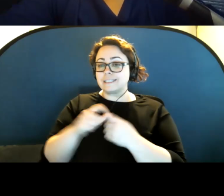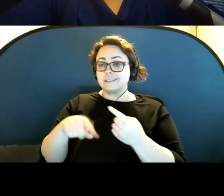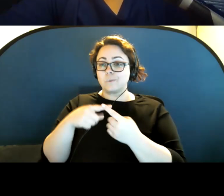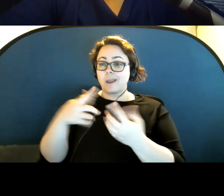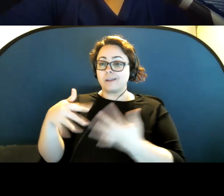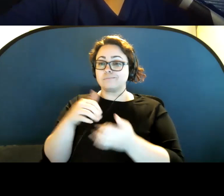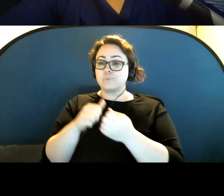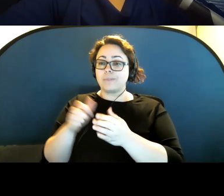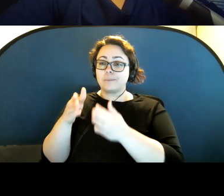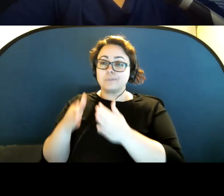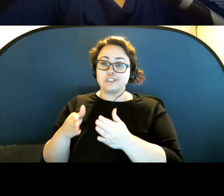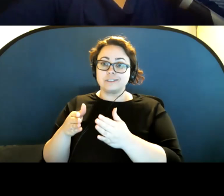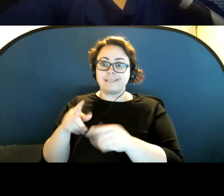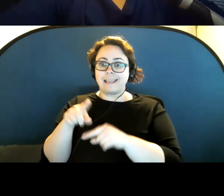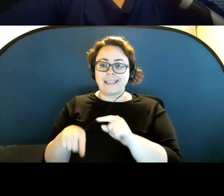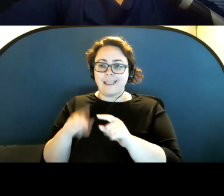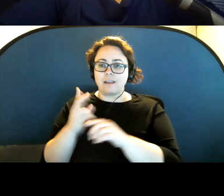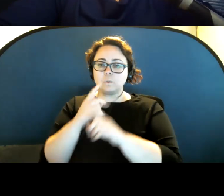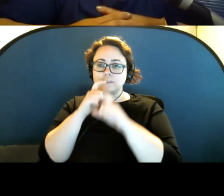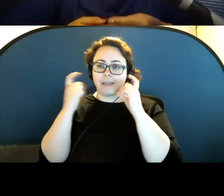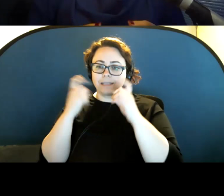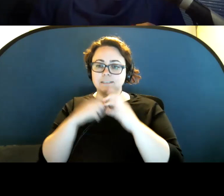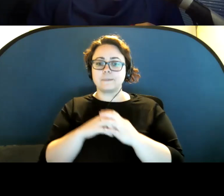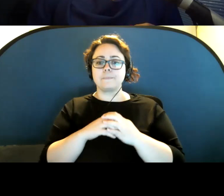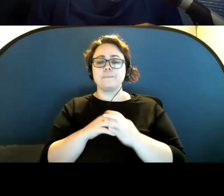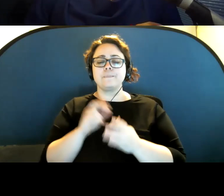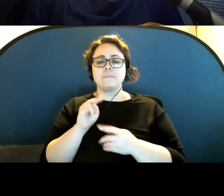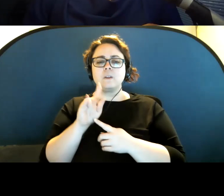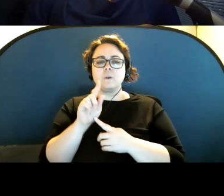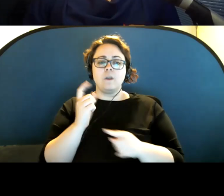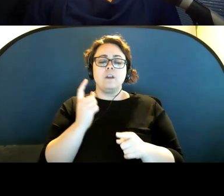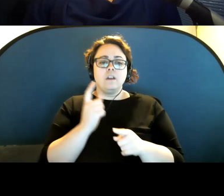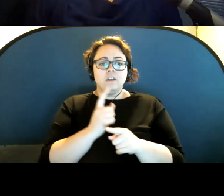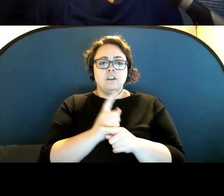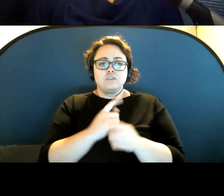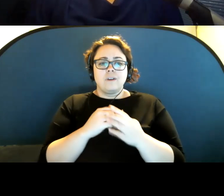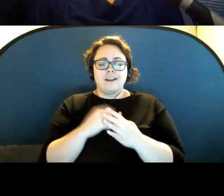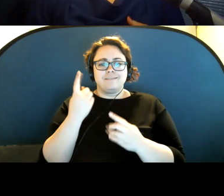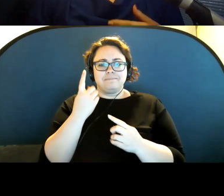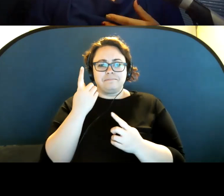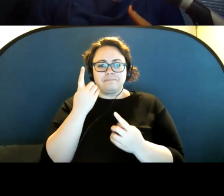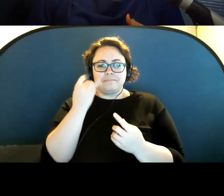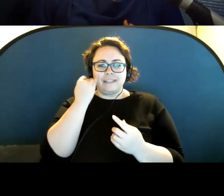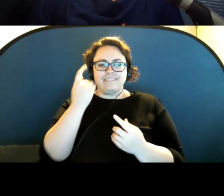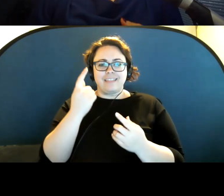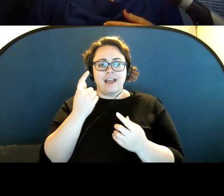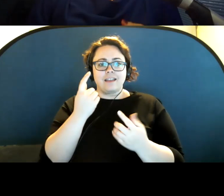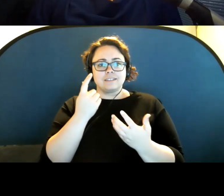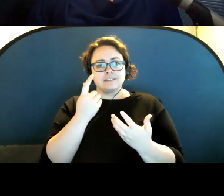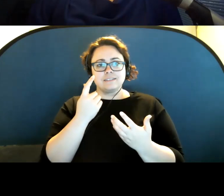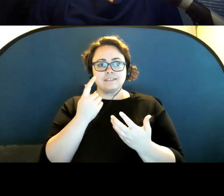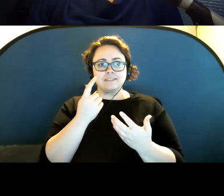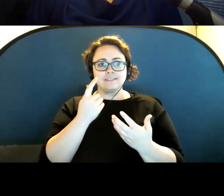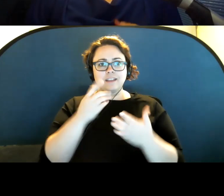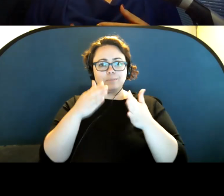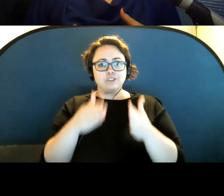It's a hard one. And I wonder if it's a question of understanding their level of anxiety. So if someone's really experiencing anxiety